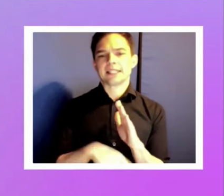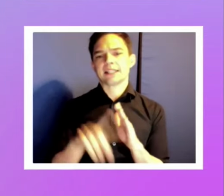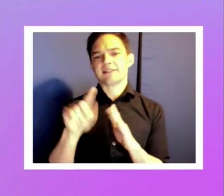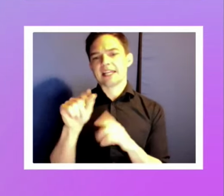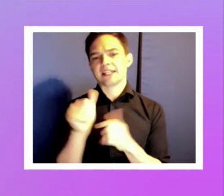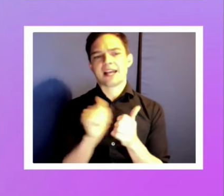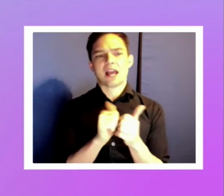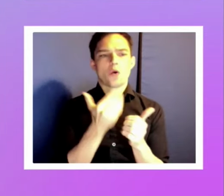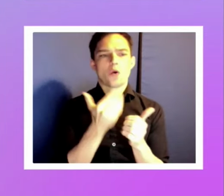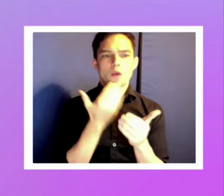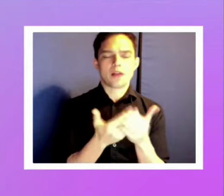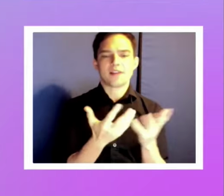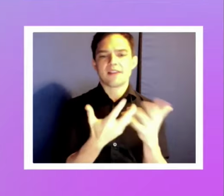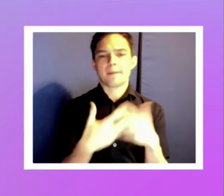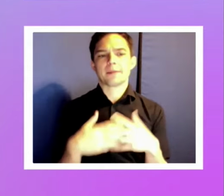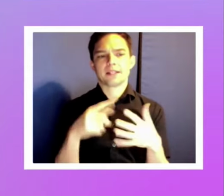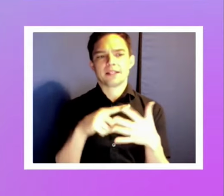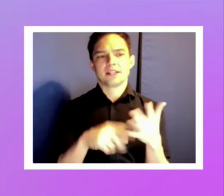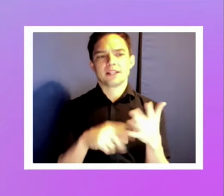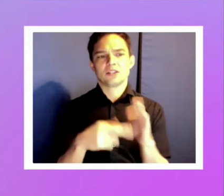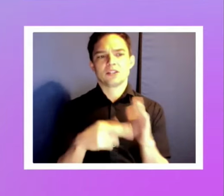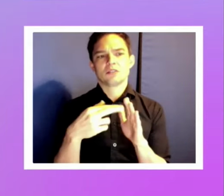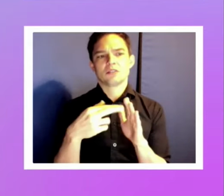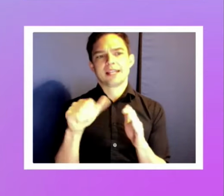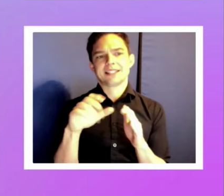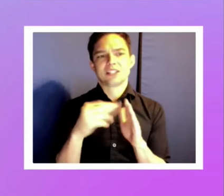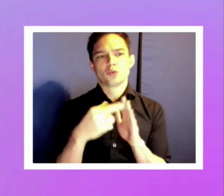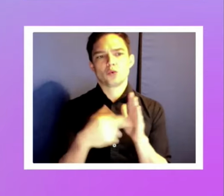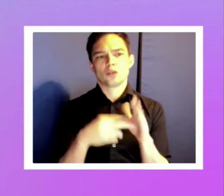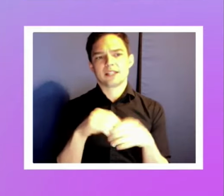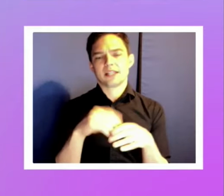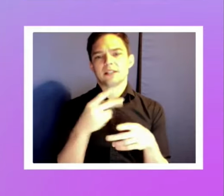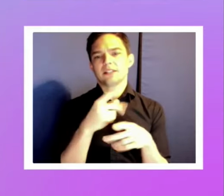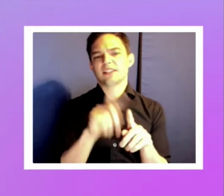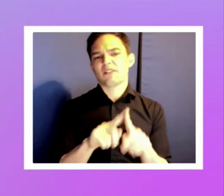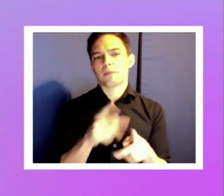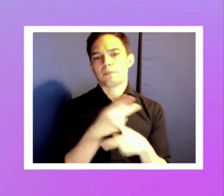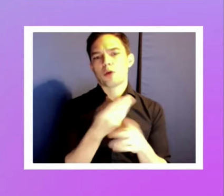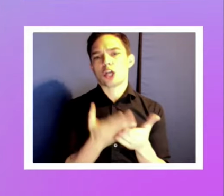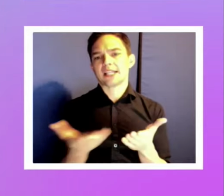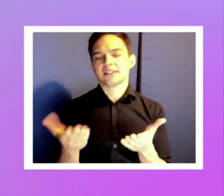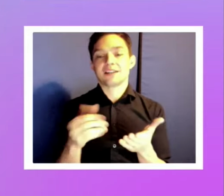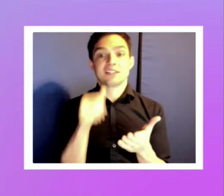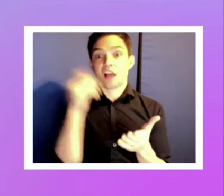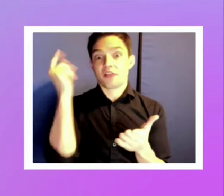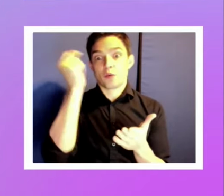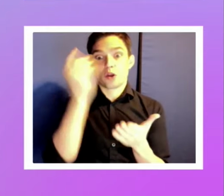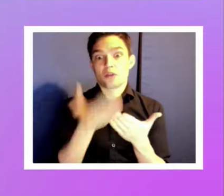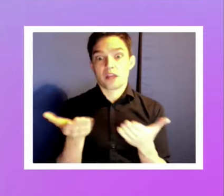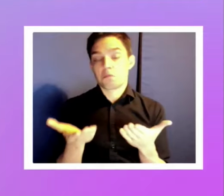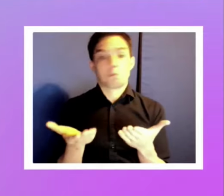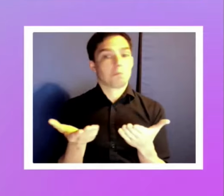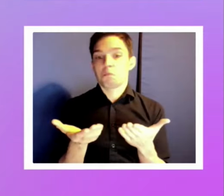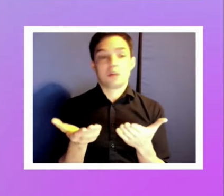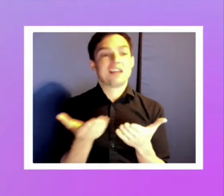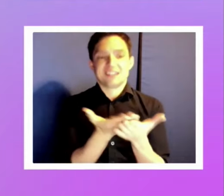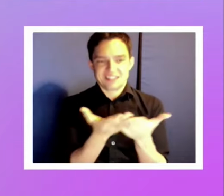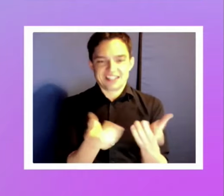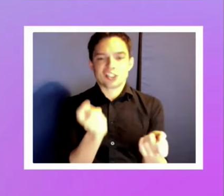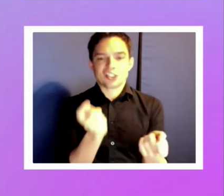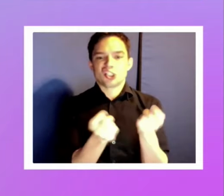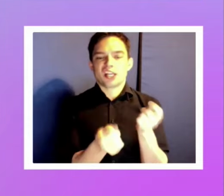have implemented ACT rules in their particular products. So this isn't just a theoretical thing, this is a thing that is changing